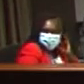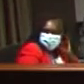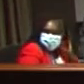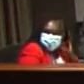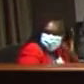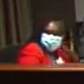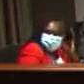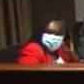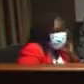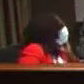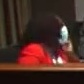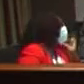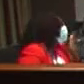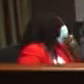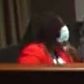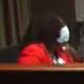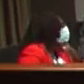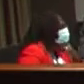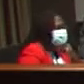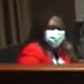here.